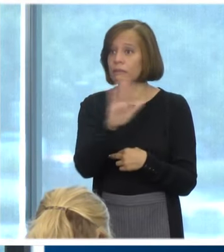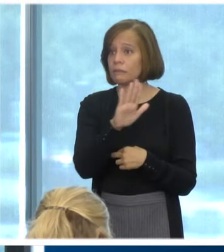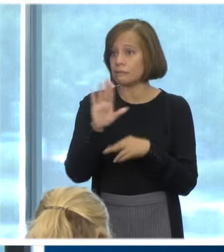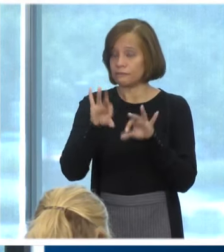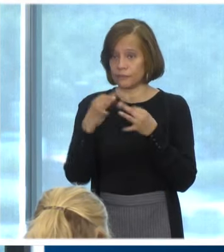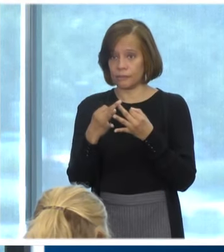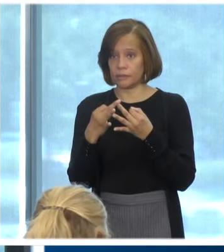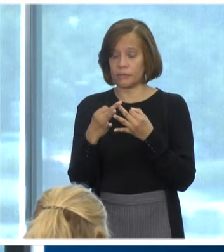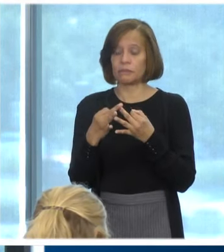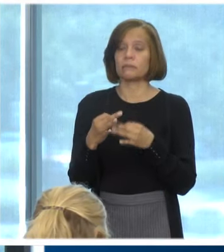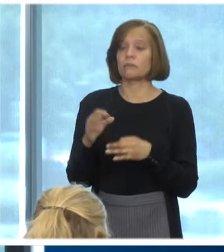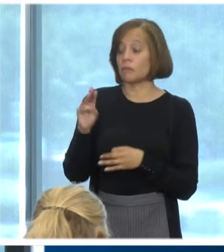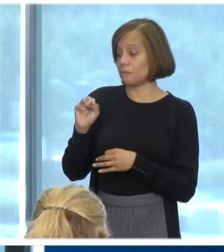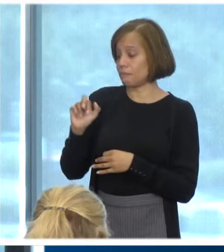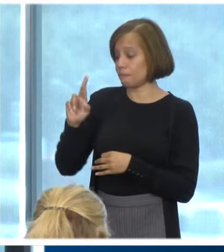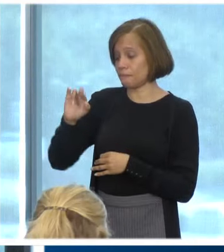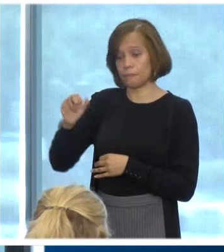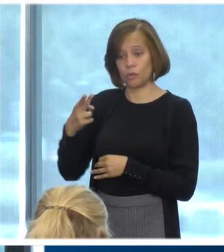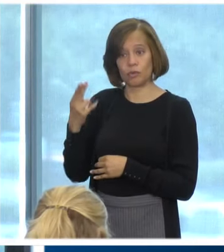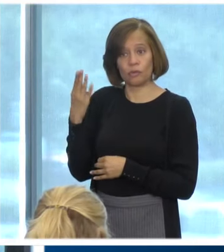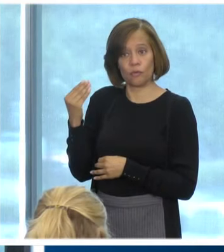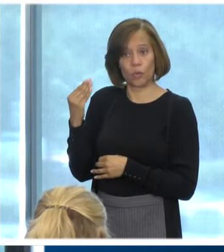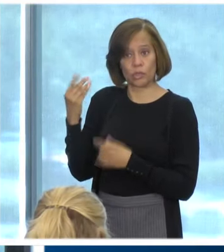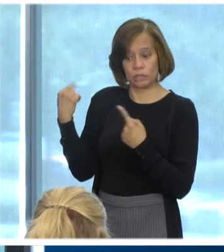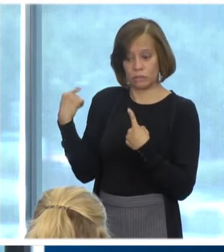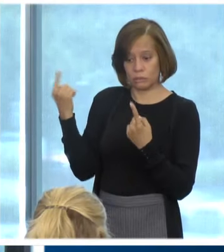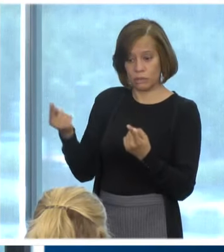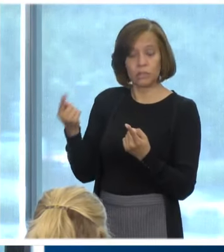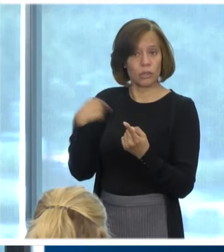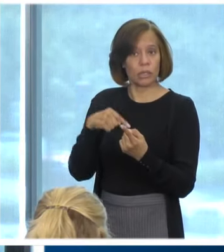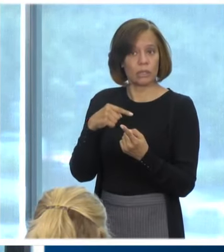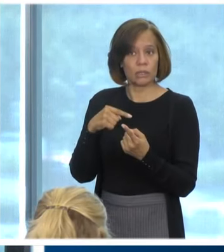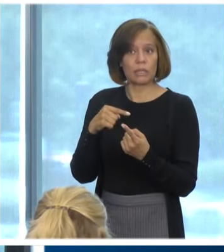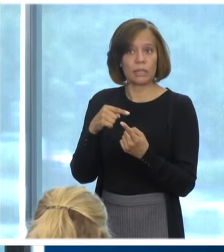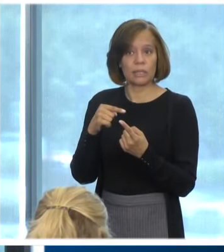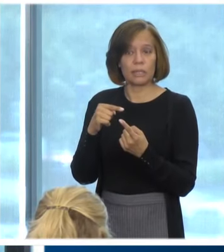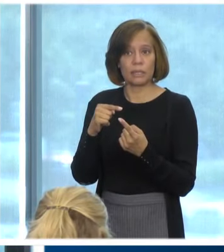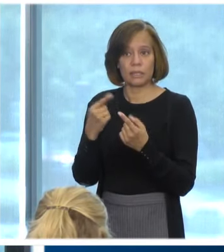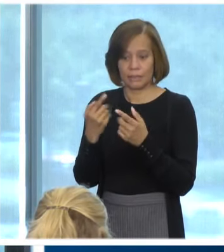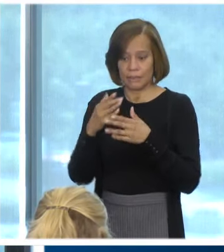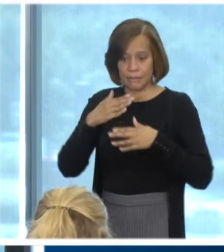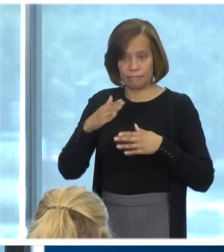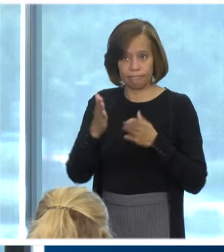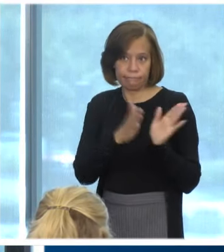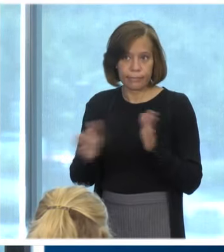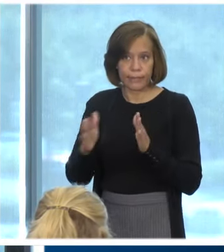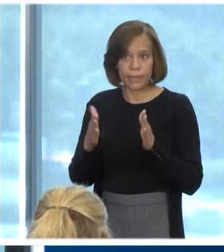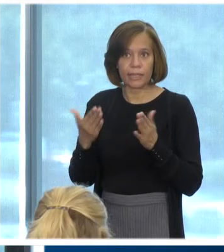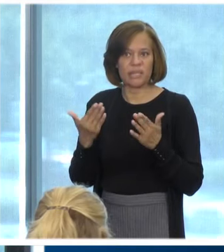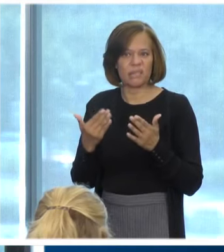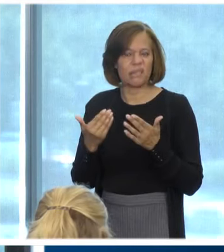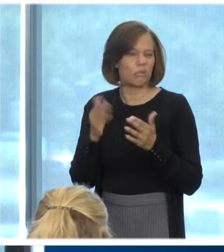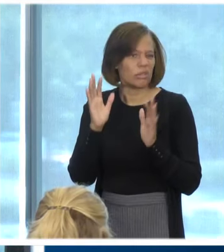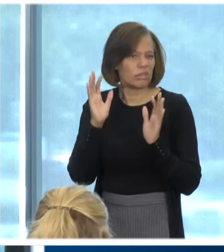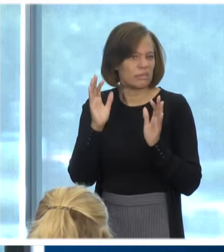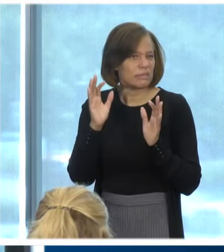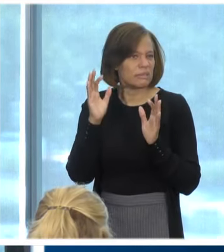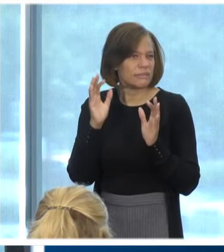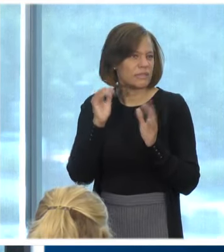14th, we had in place a robust exposure mitigation plan that was designed to protect officers from the deadly COVID